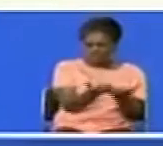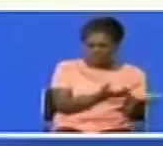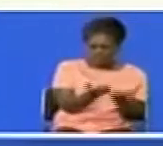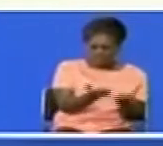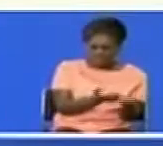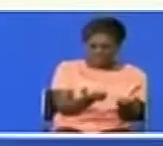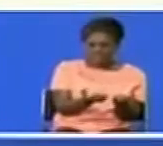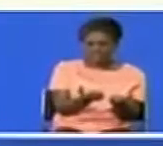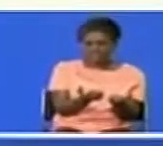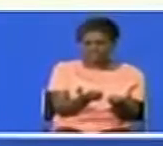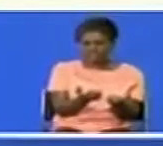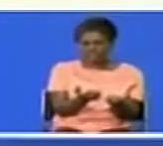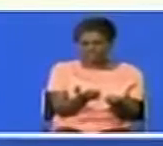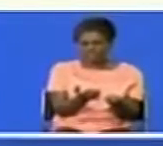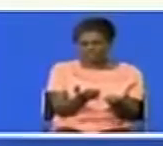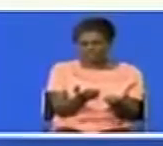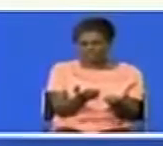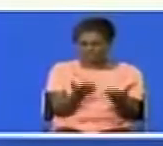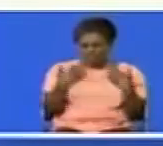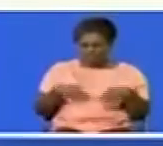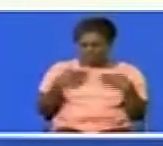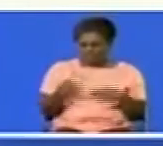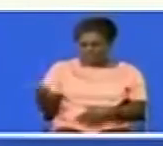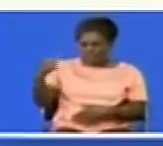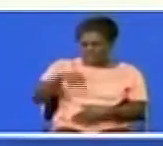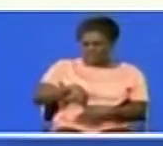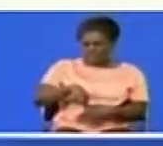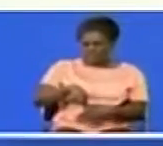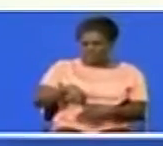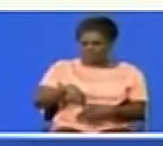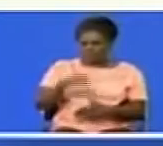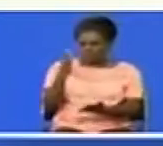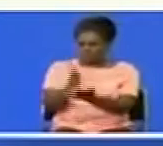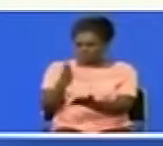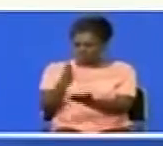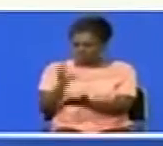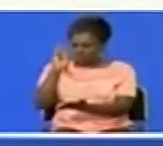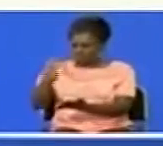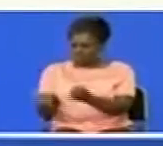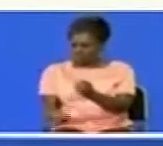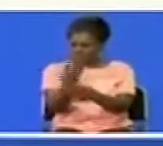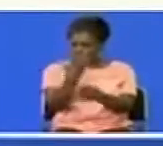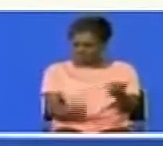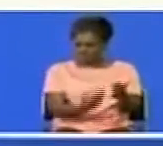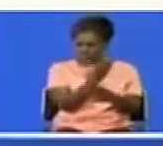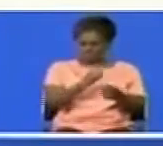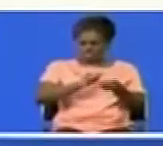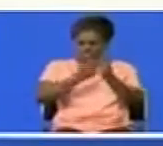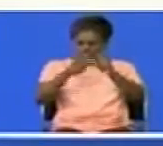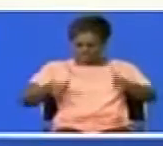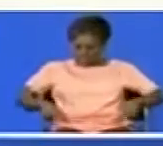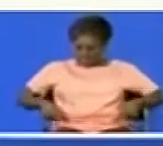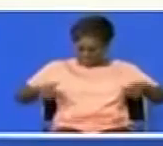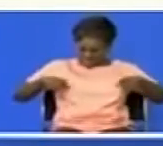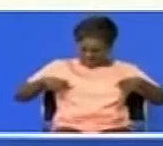entrepreneurship sector, where innovations, young people can come up with tangible innovations that can transform lives.